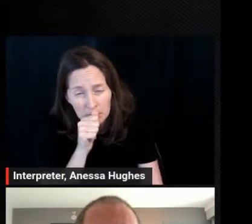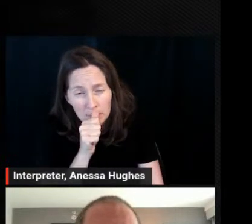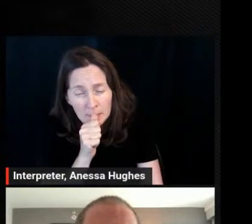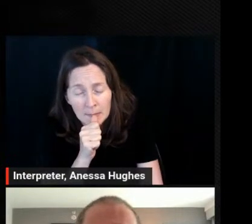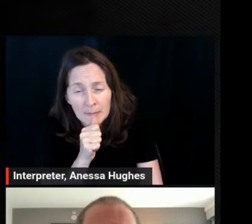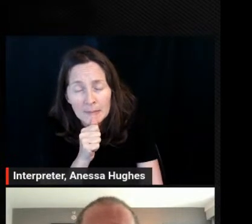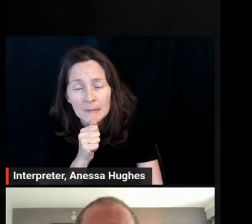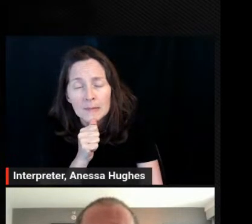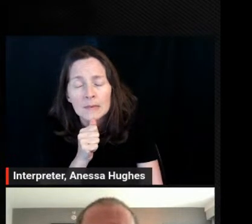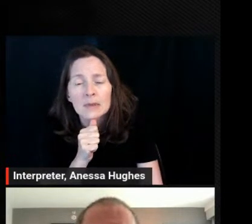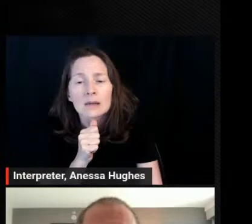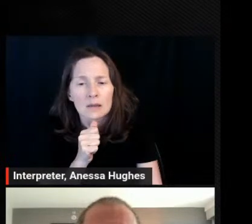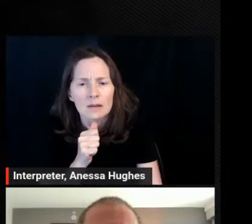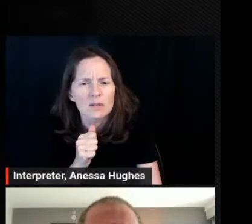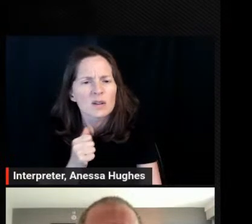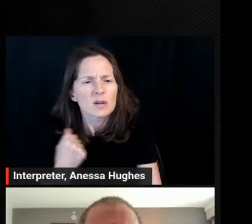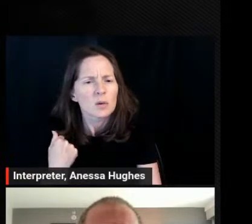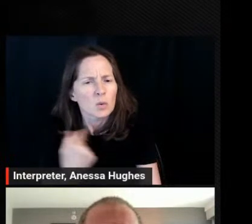many other reasons.